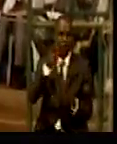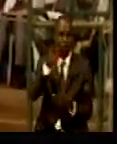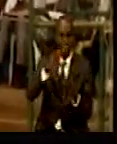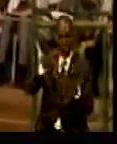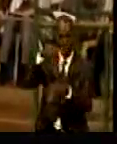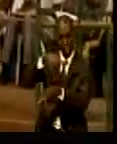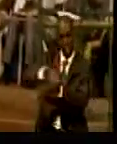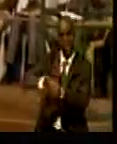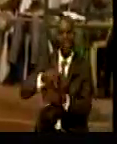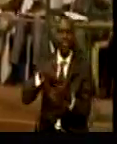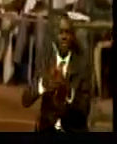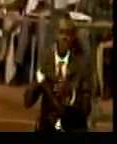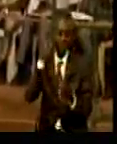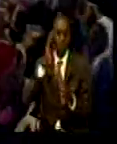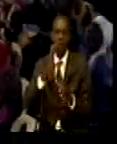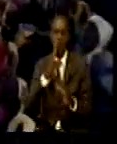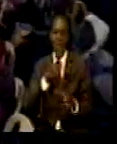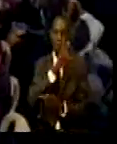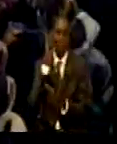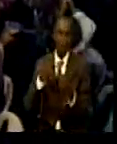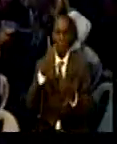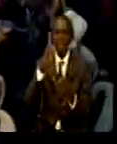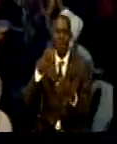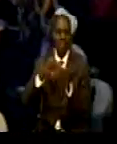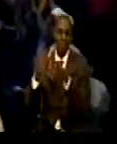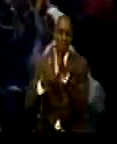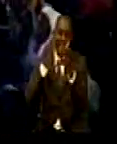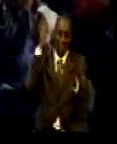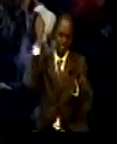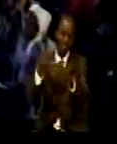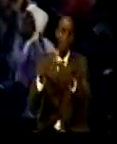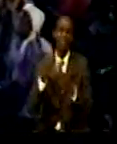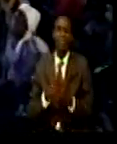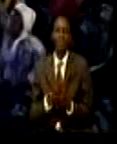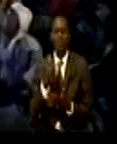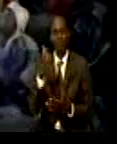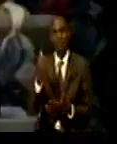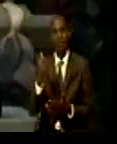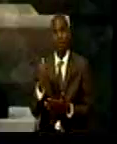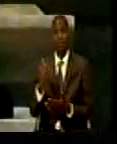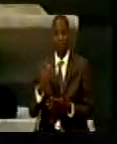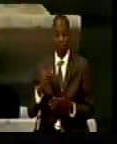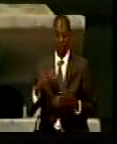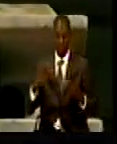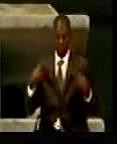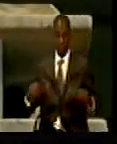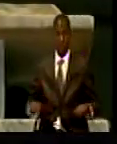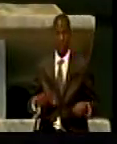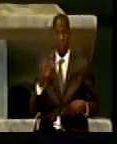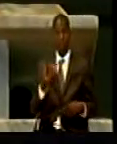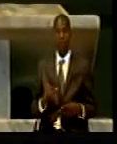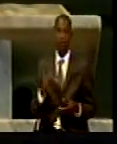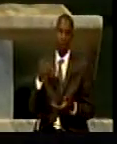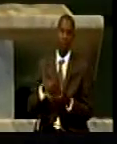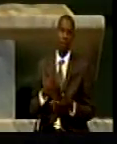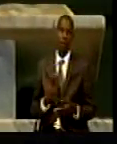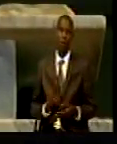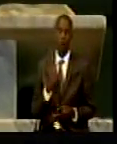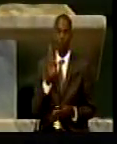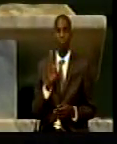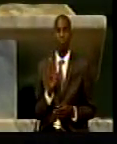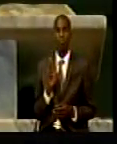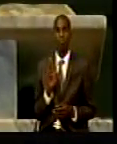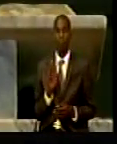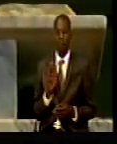done in Jesus' name. Physically, stand up. Morally,